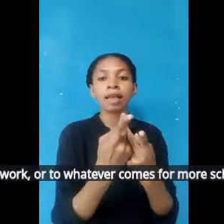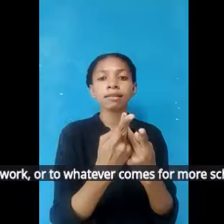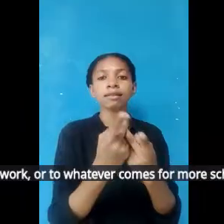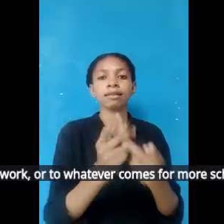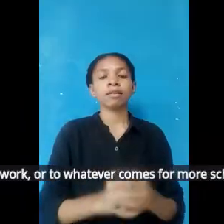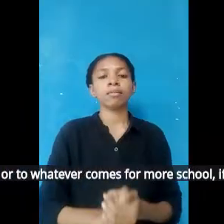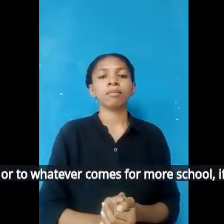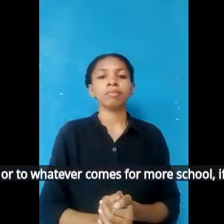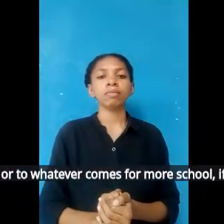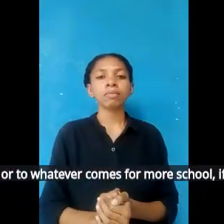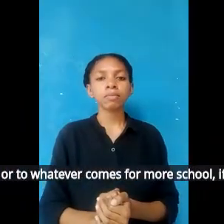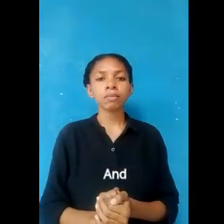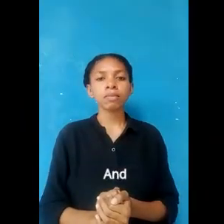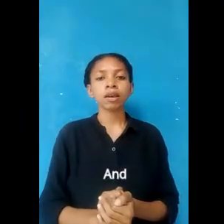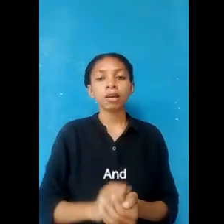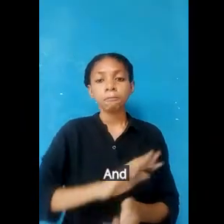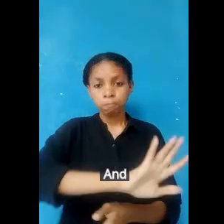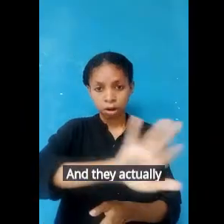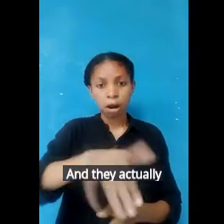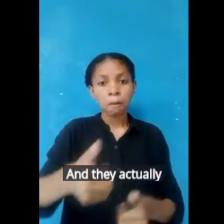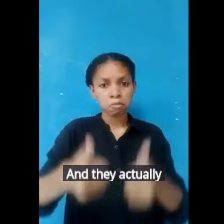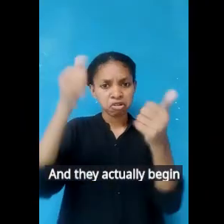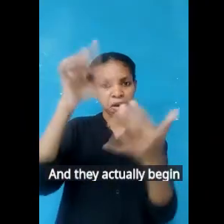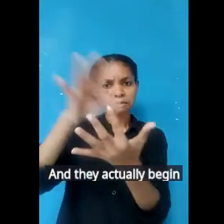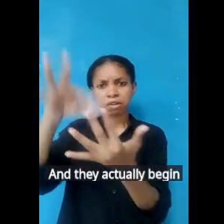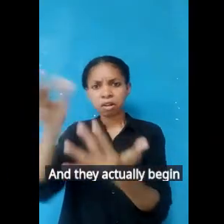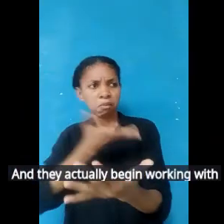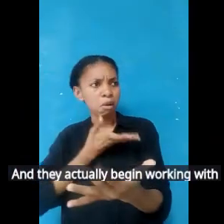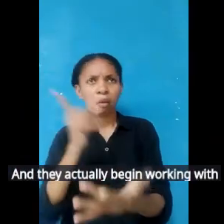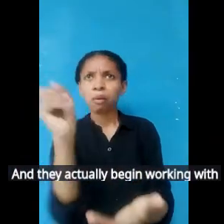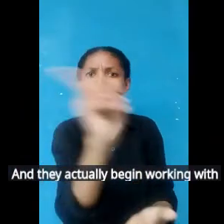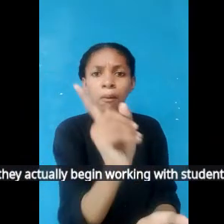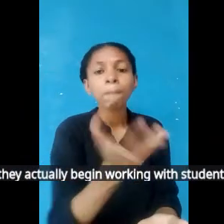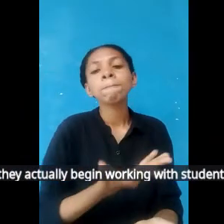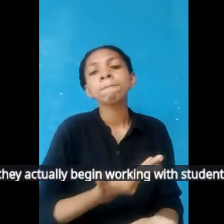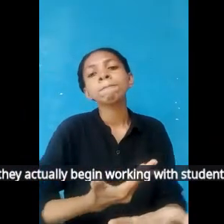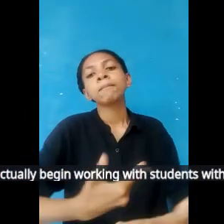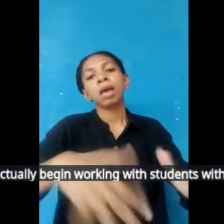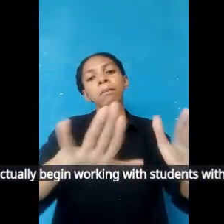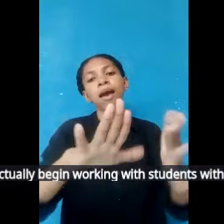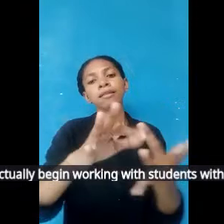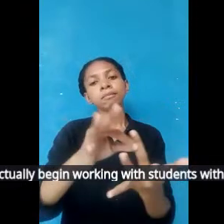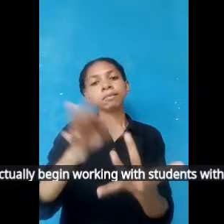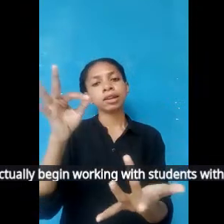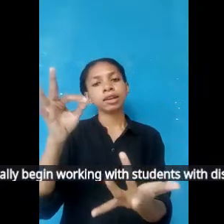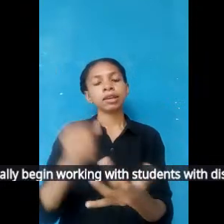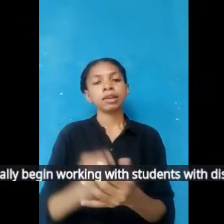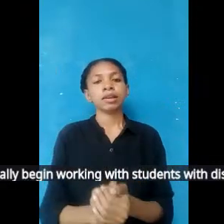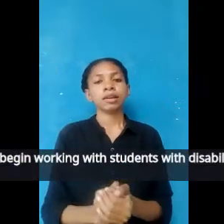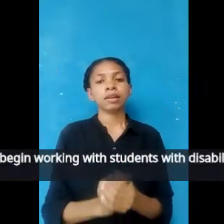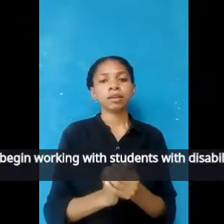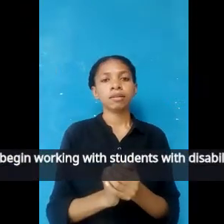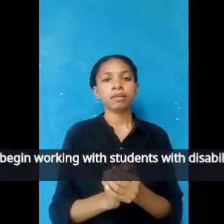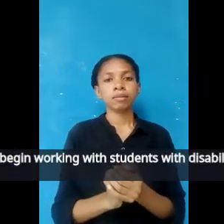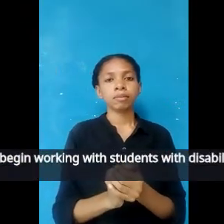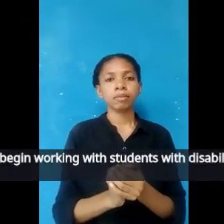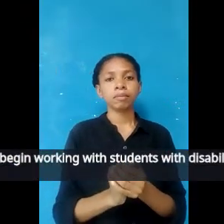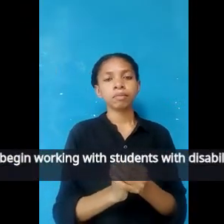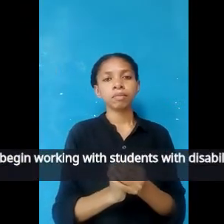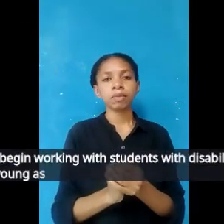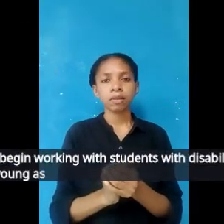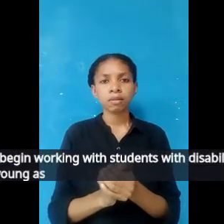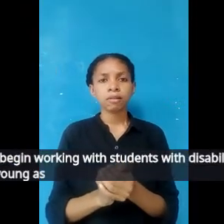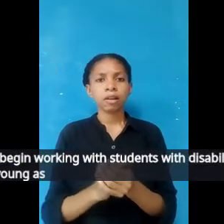like. And they actually begin working with students with disabilities while they're still in school, as young as